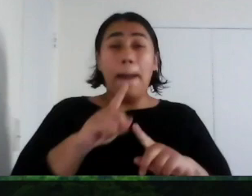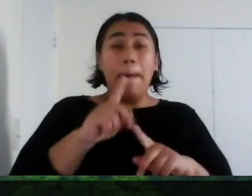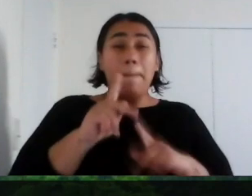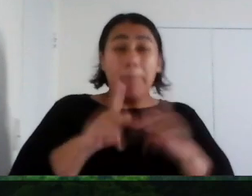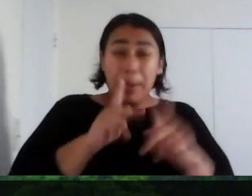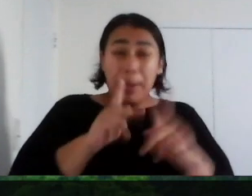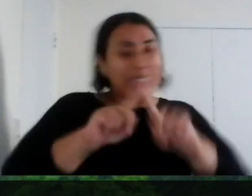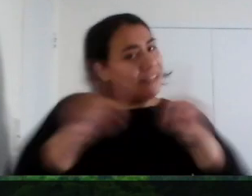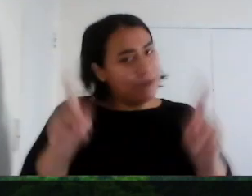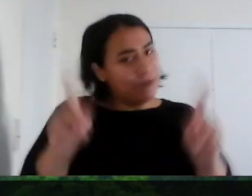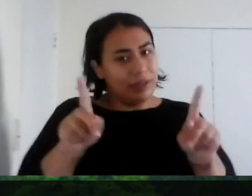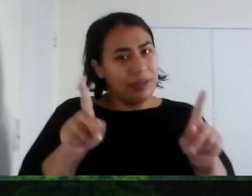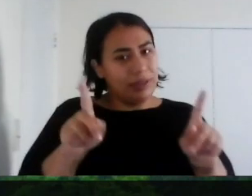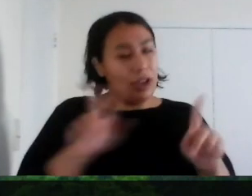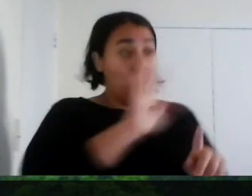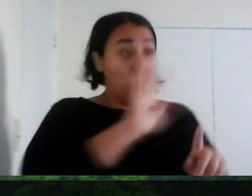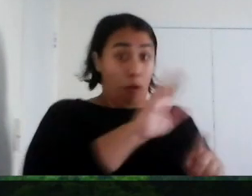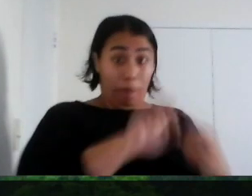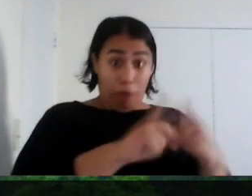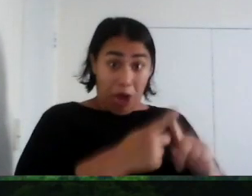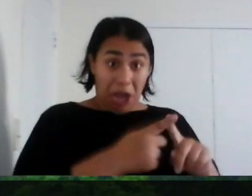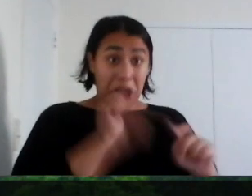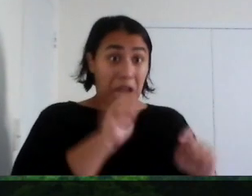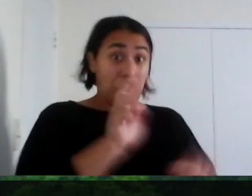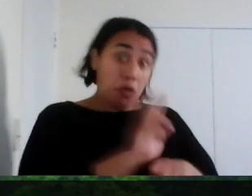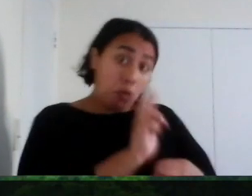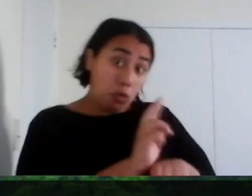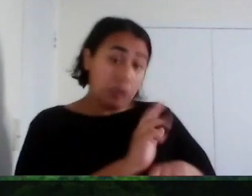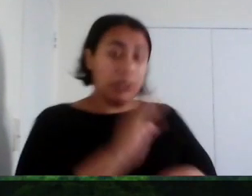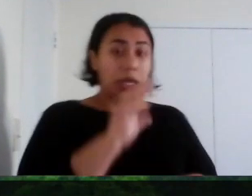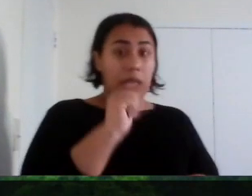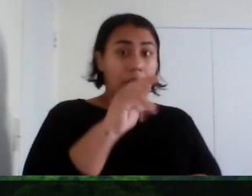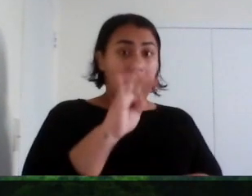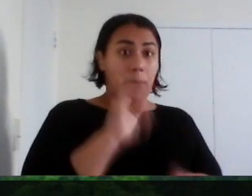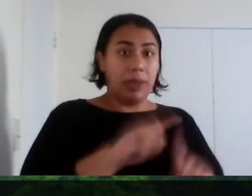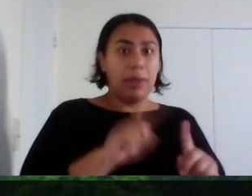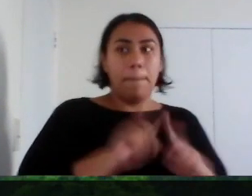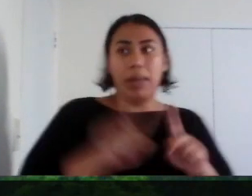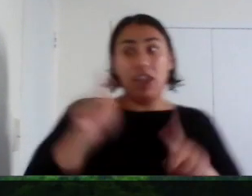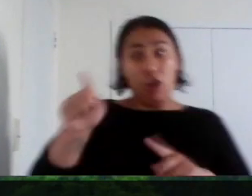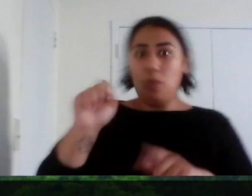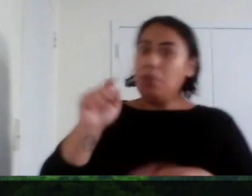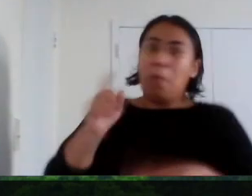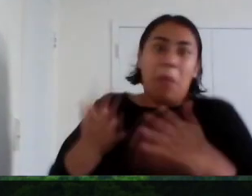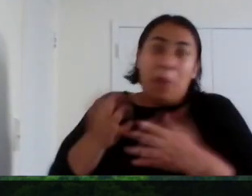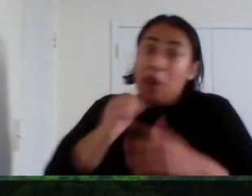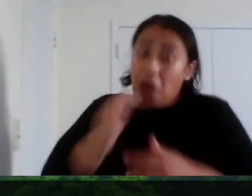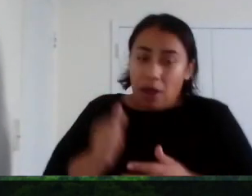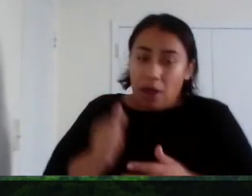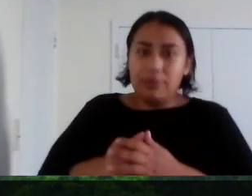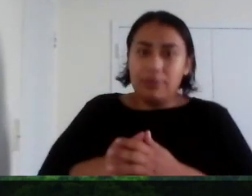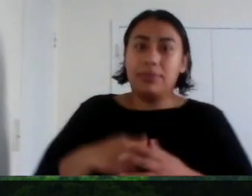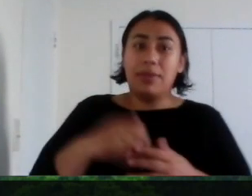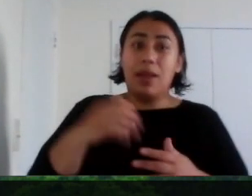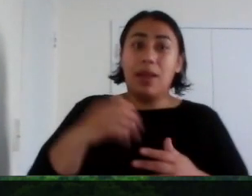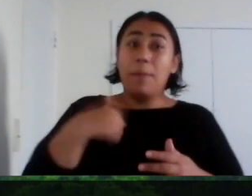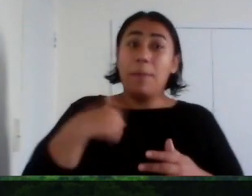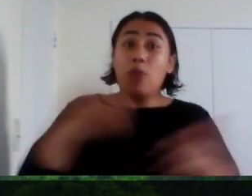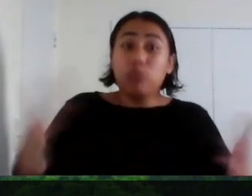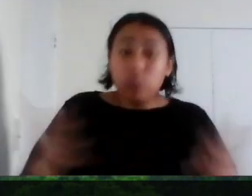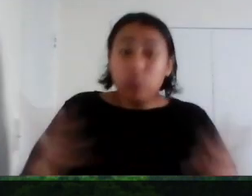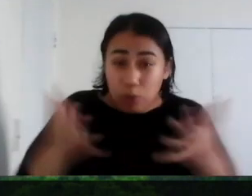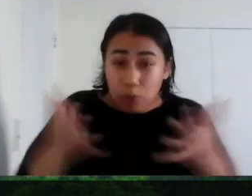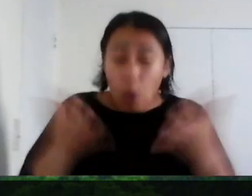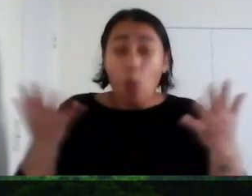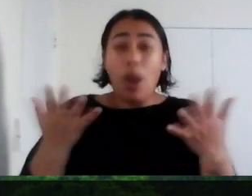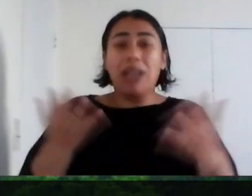said, is different, especially when using for something like sleep. For example, it could work for you, but maybe